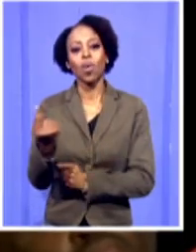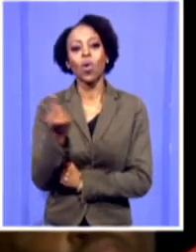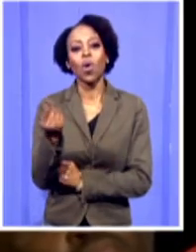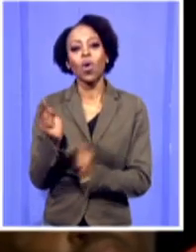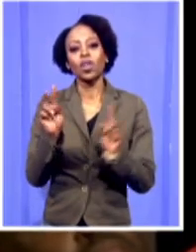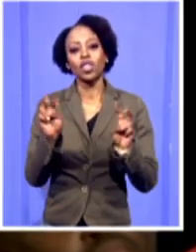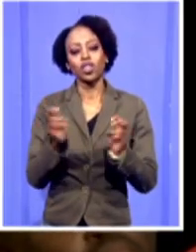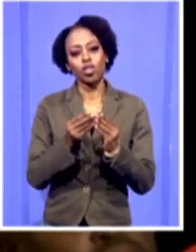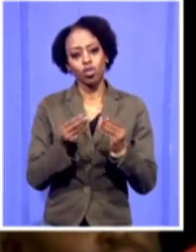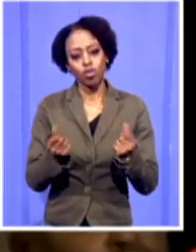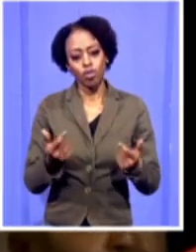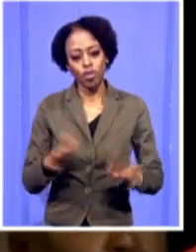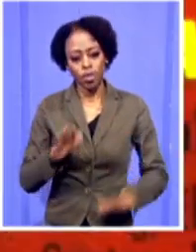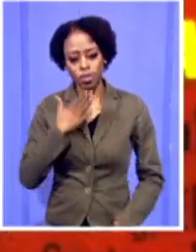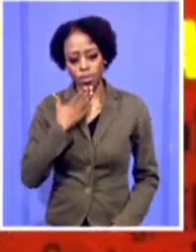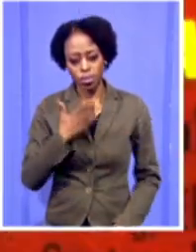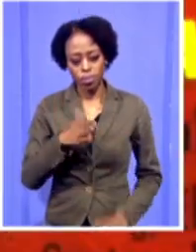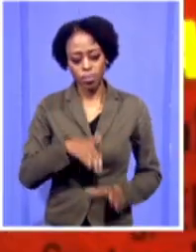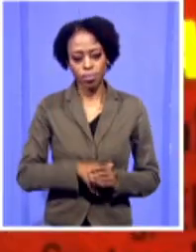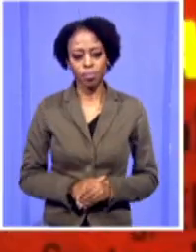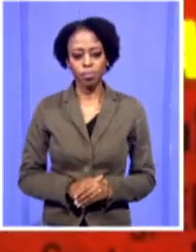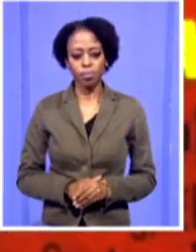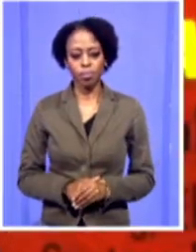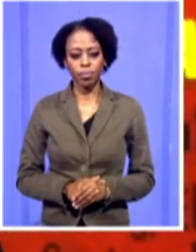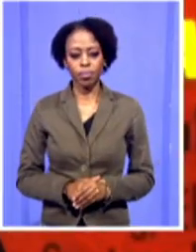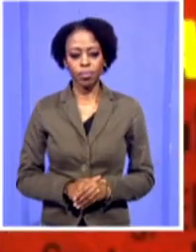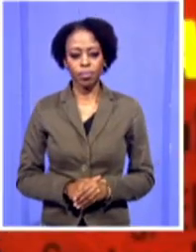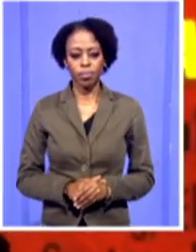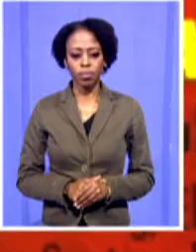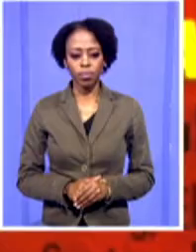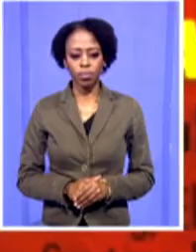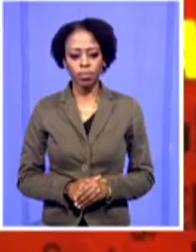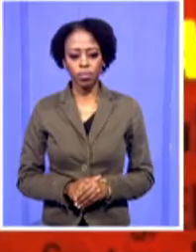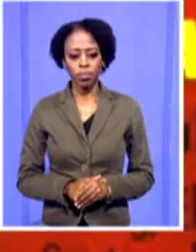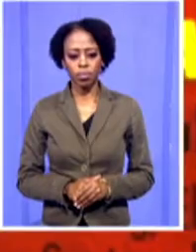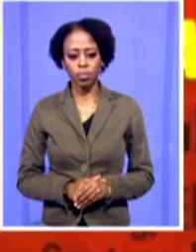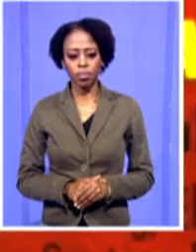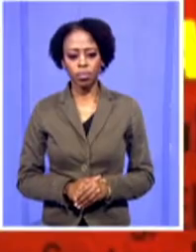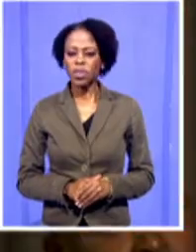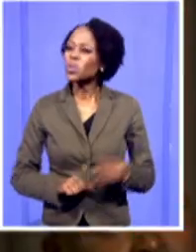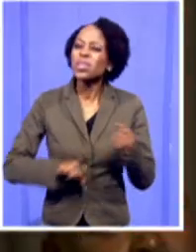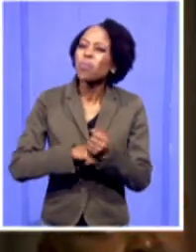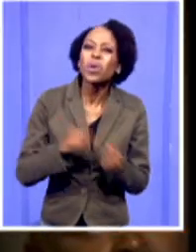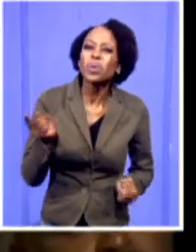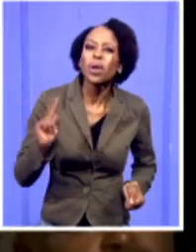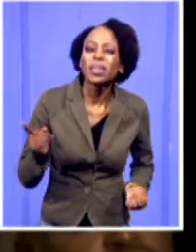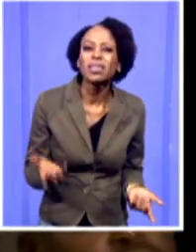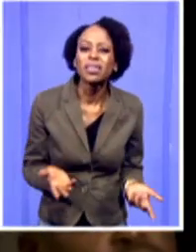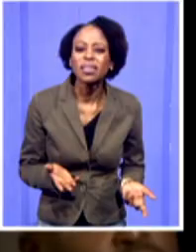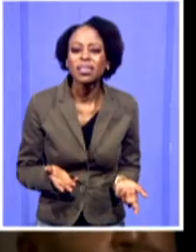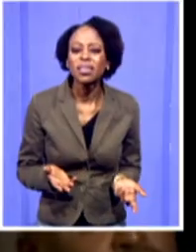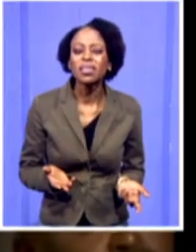have resolved it. Thank you very much, Chair. Sorry, Chief. What are you supporting?